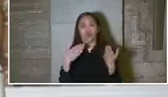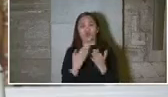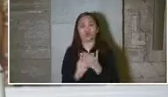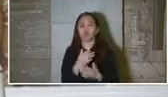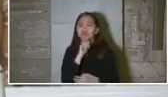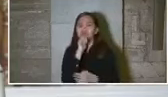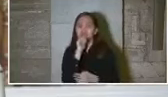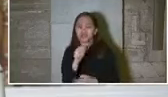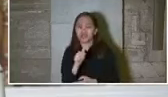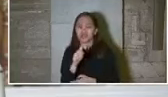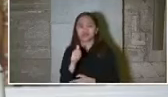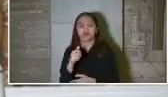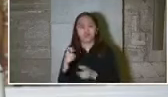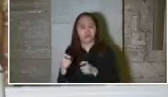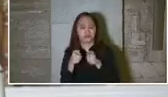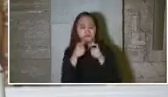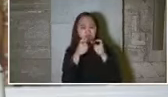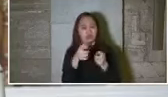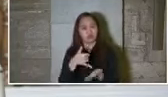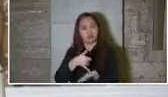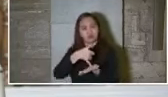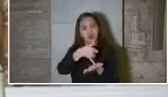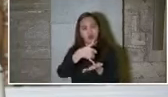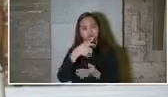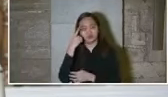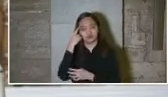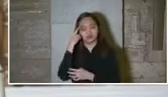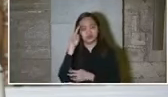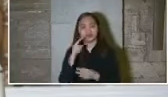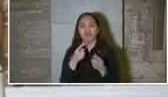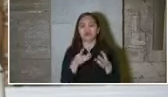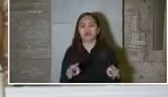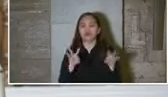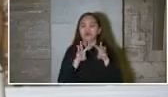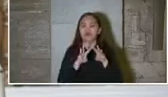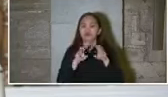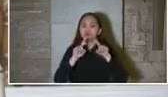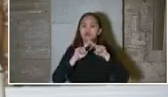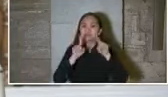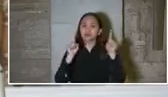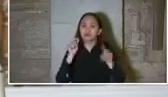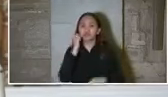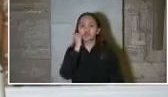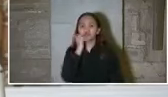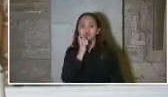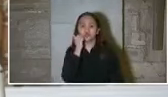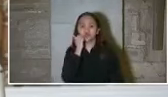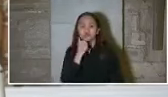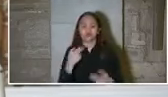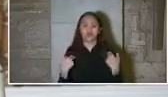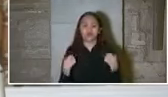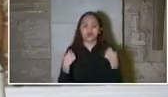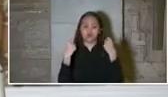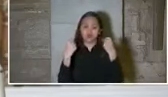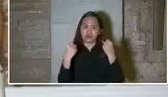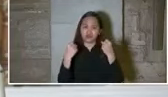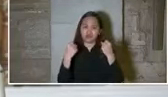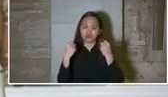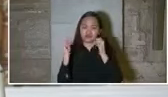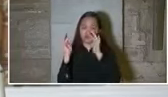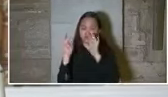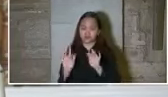as an award for the deserving, but always a healing mercy